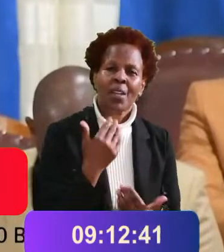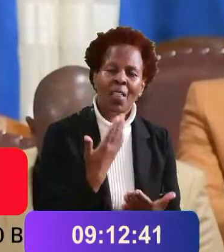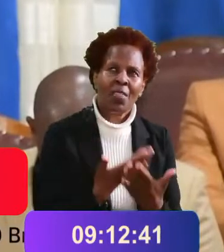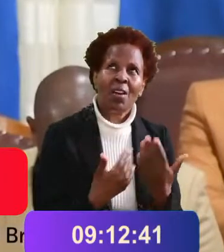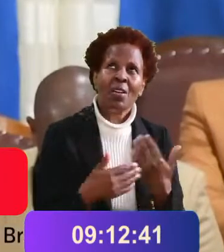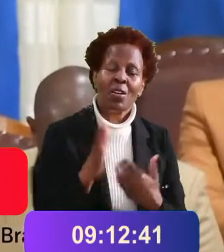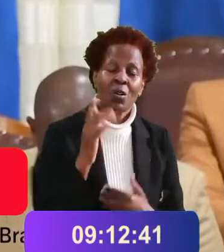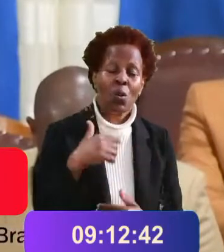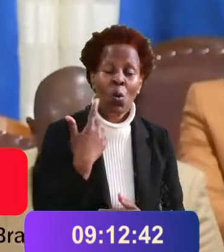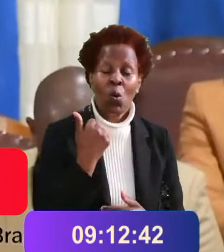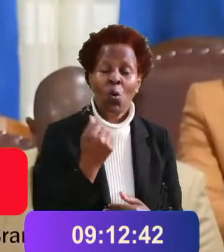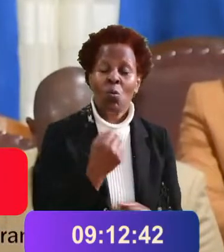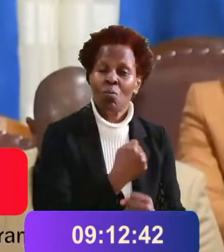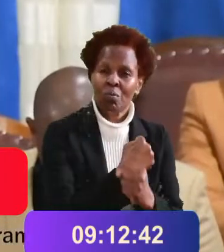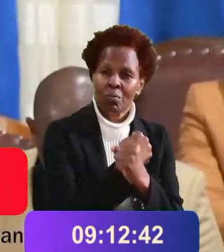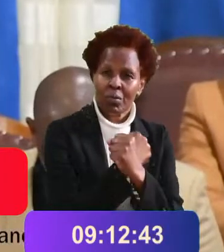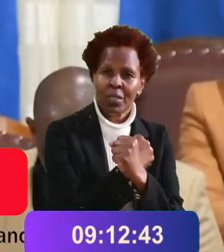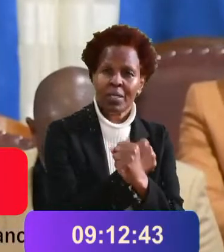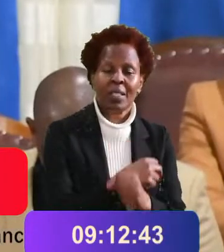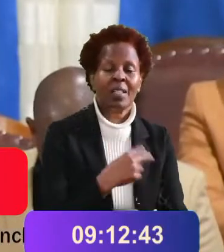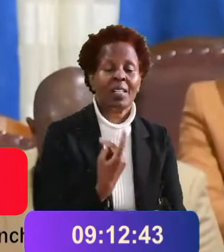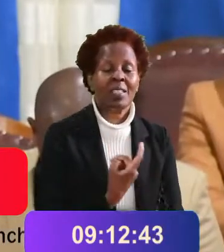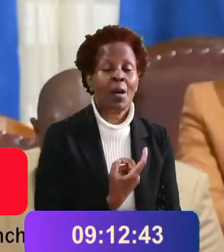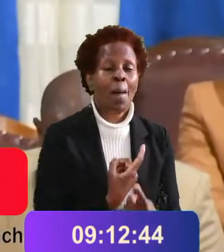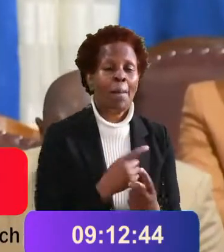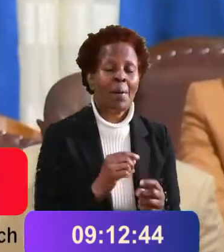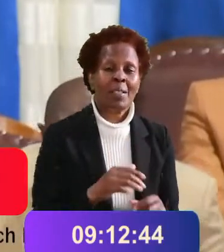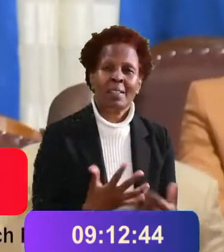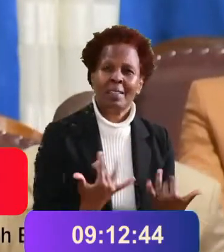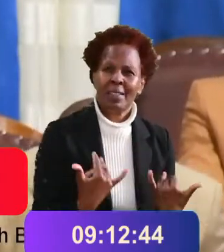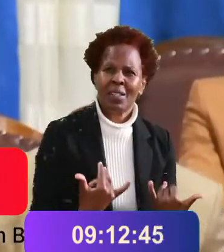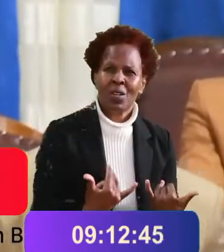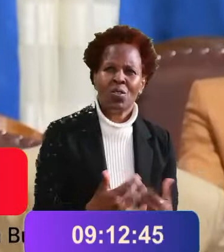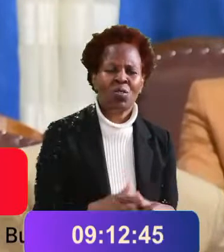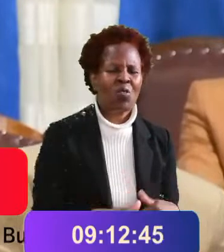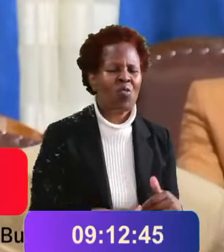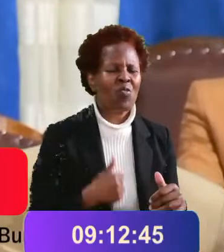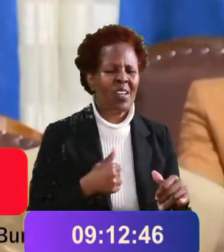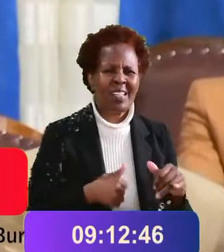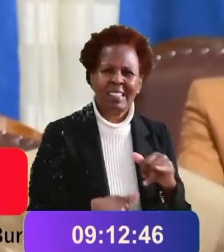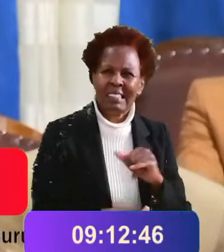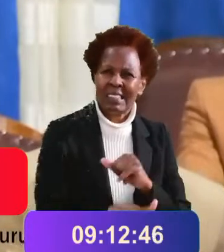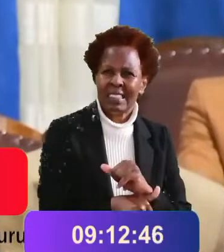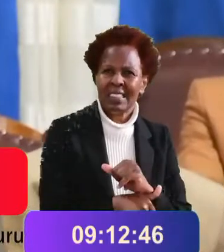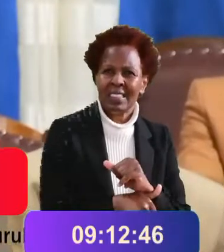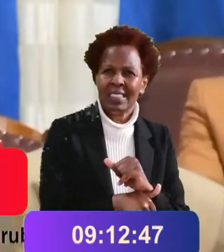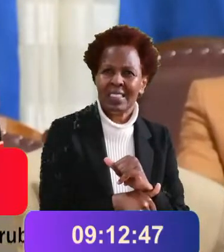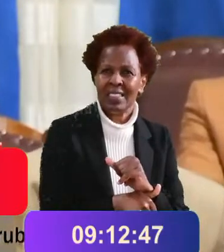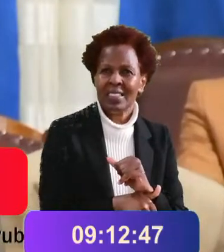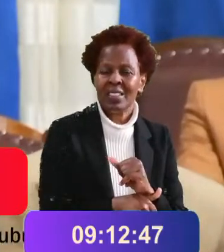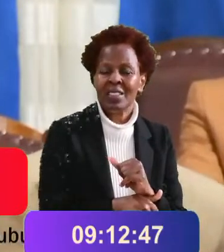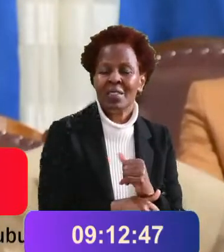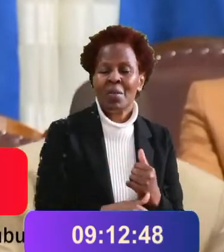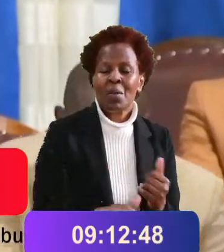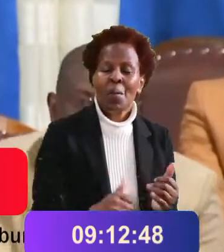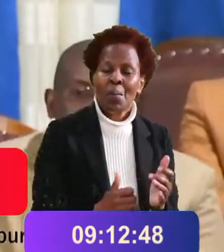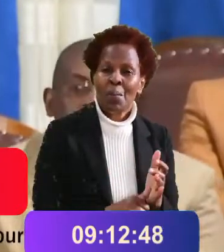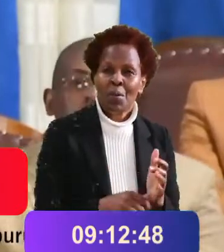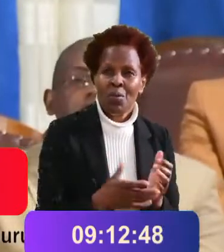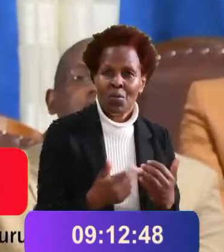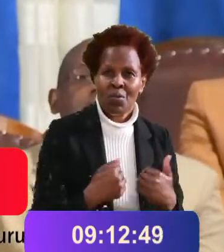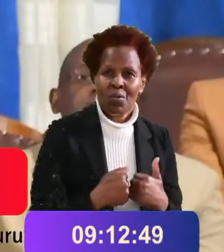thank God who is the protector, yet you feel right now dangerously exposed.